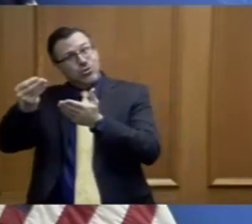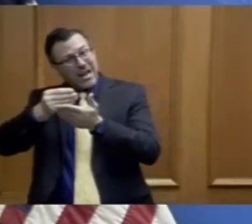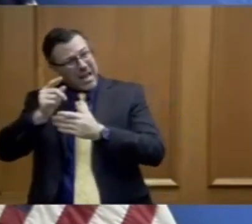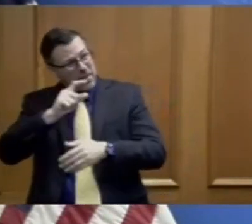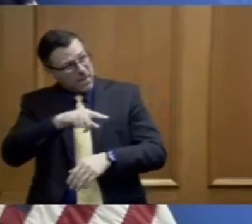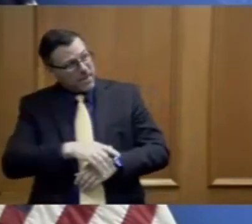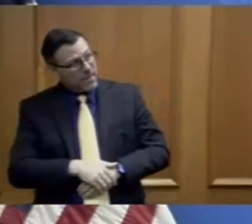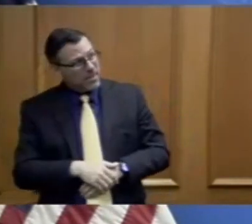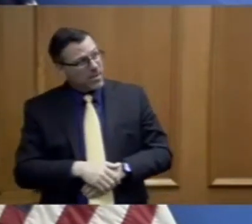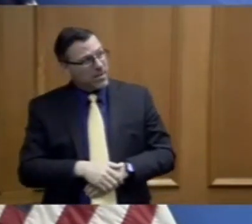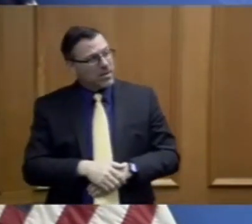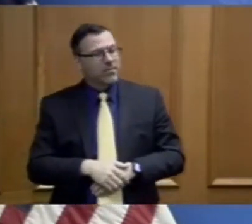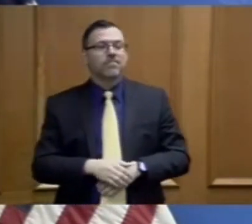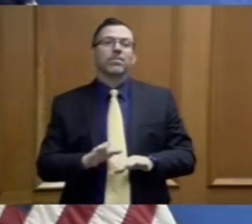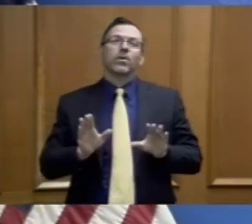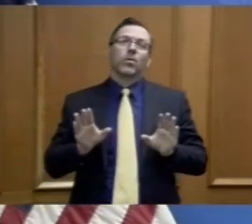that